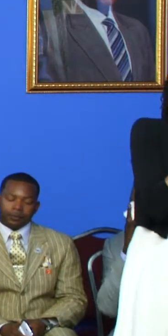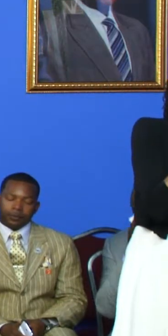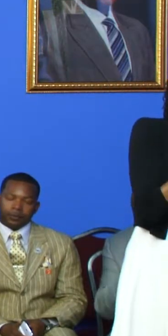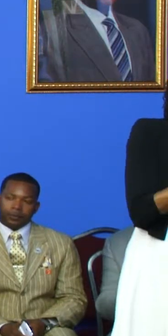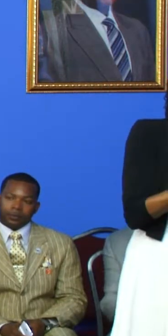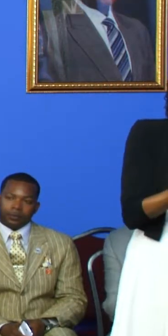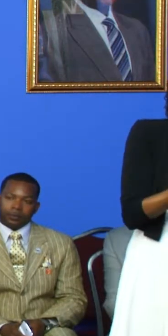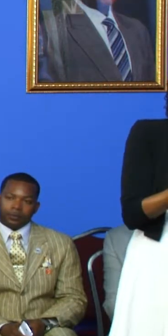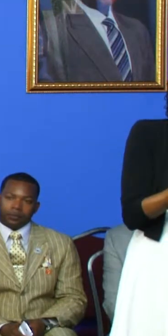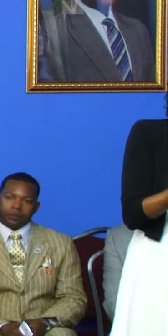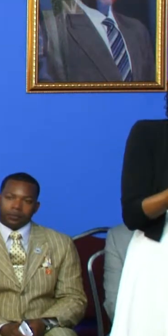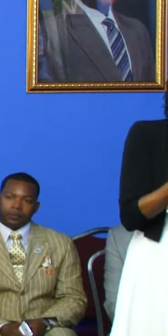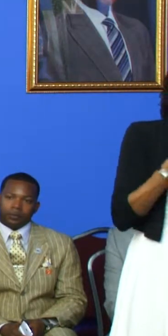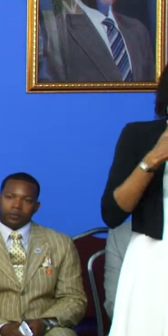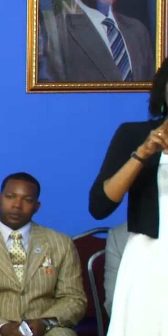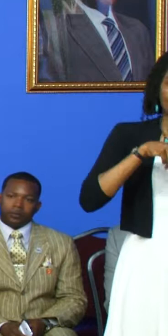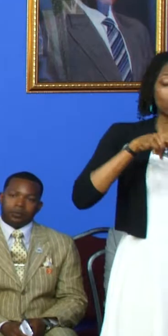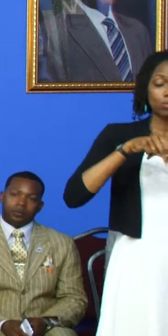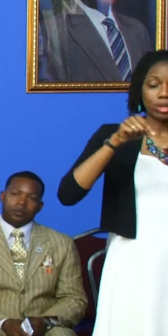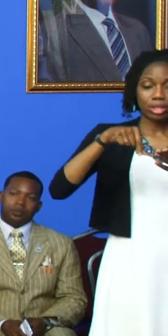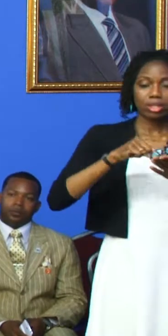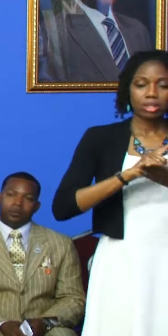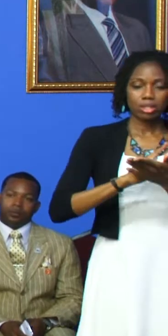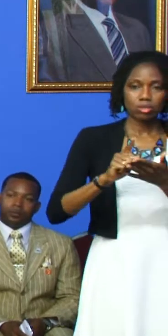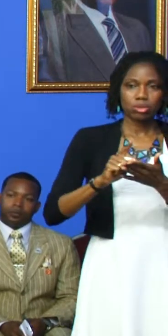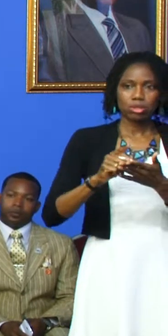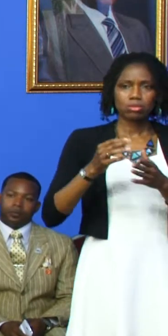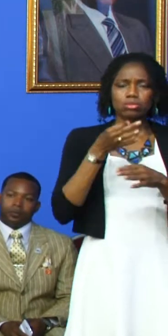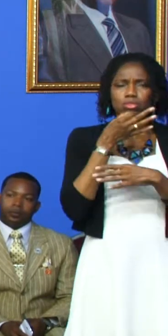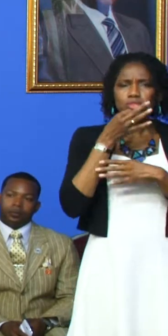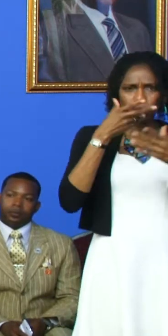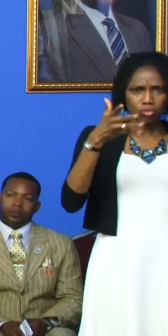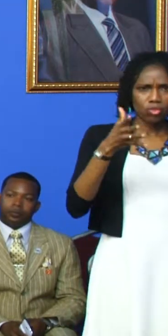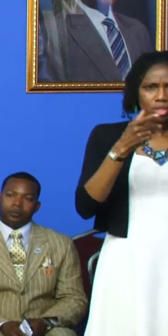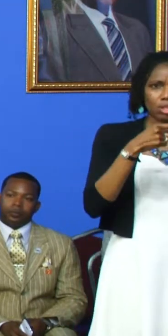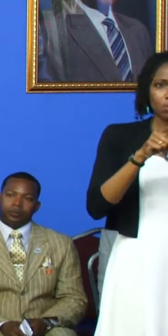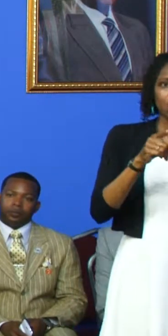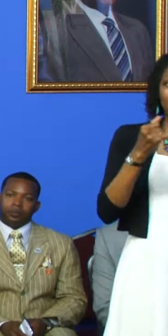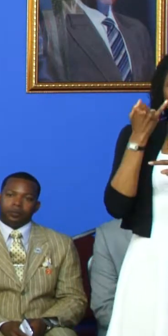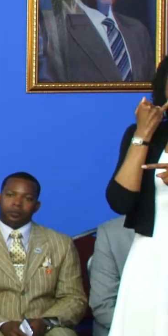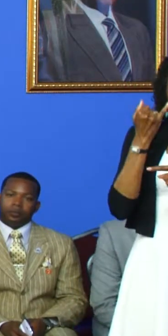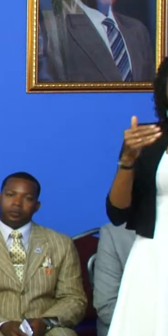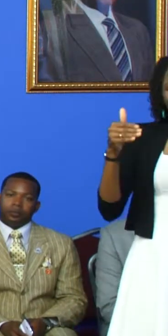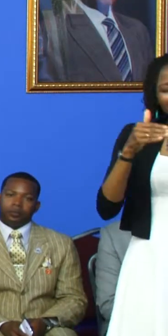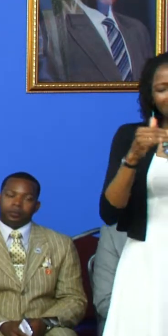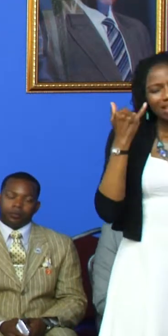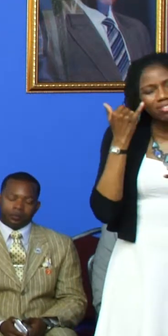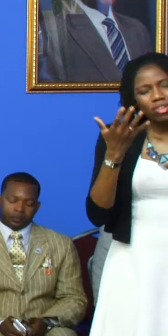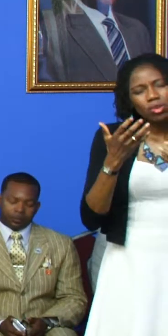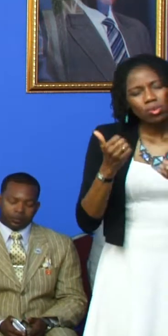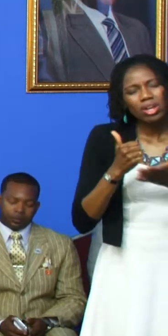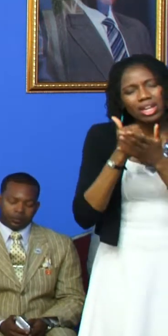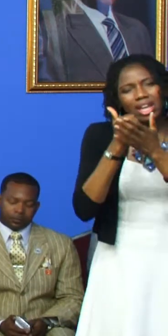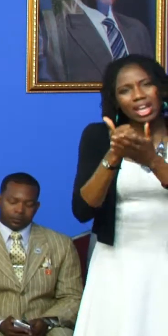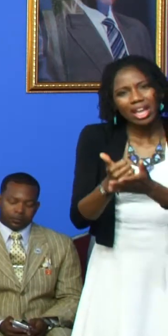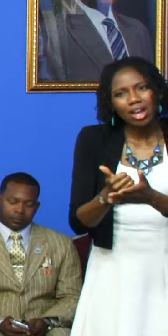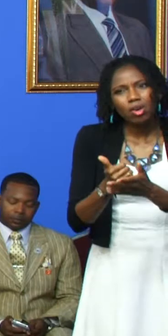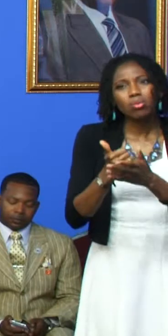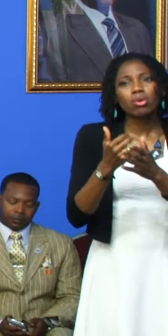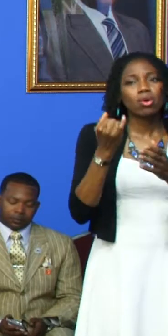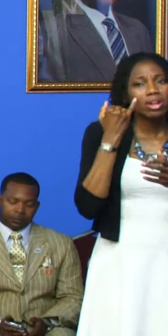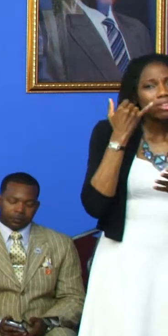I was reading this week, drive my message home and let you go. And again, you that want to help the movement, or you that need